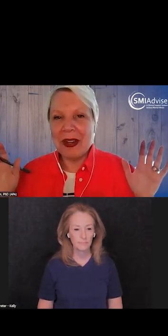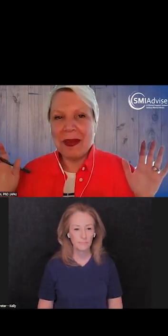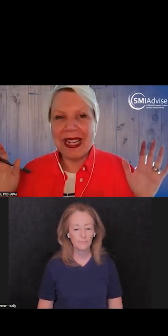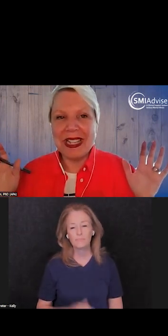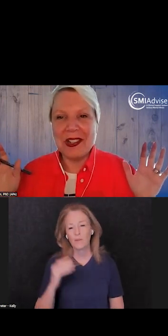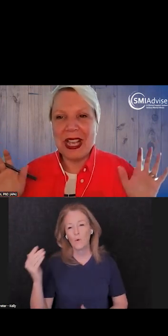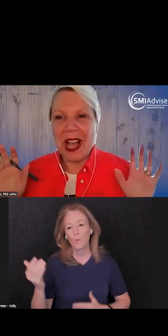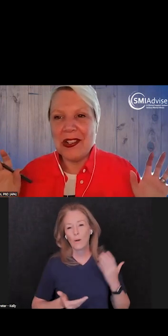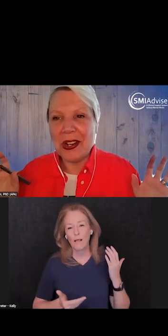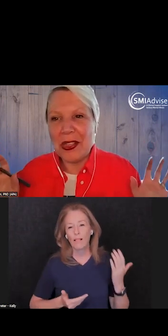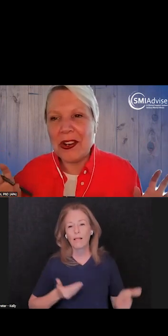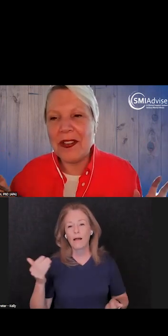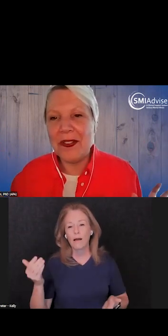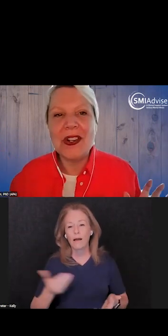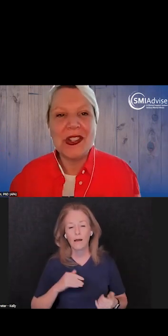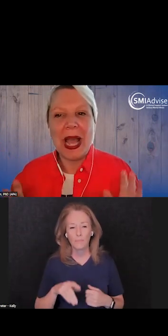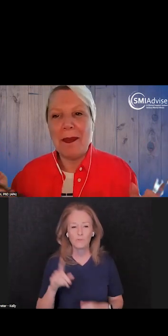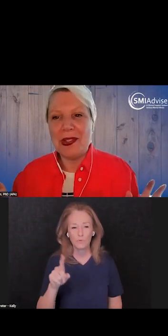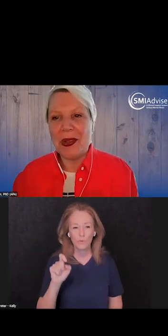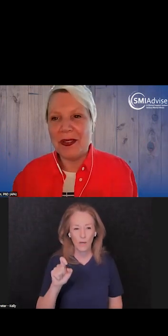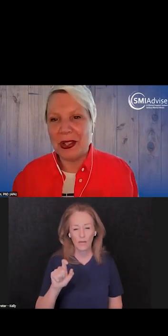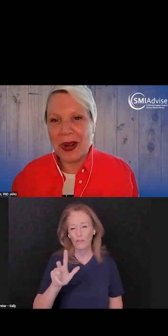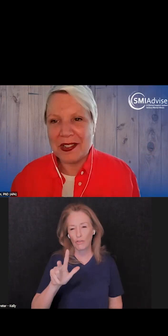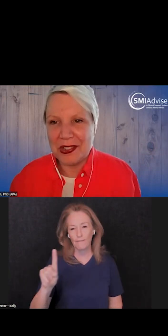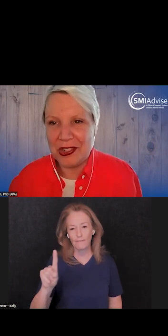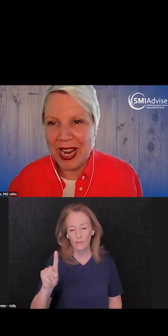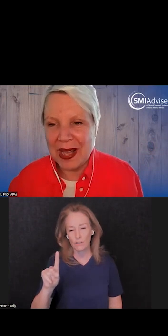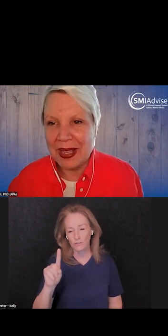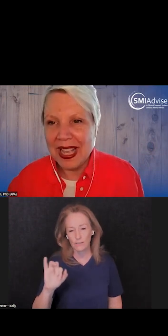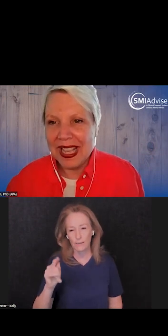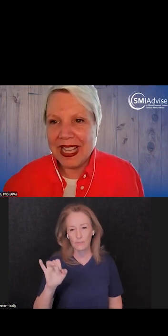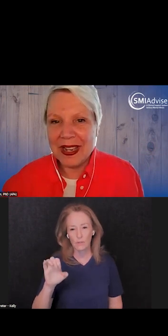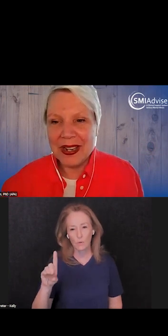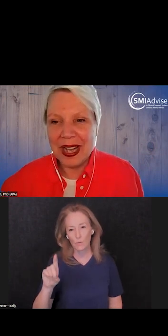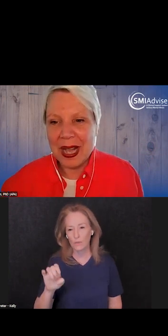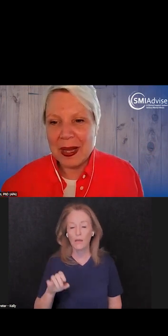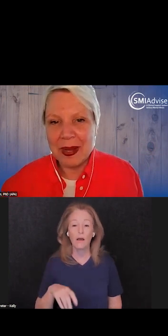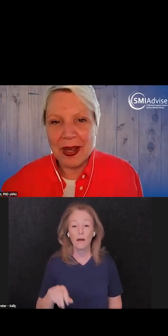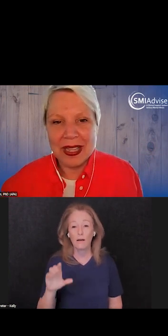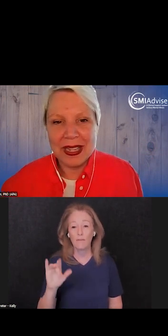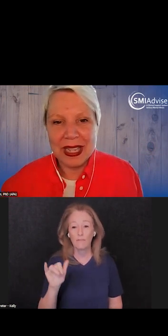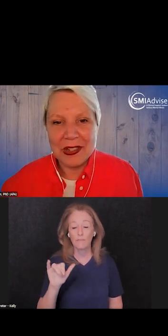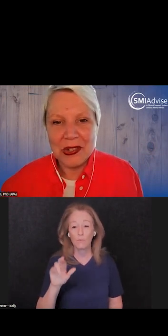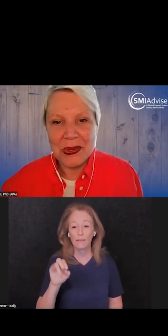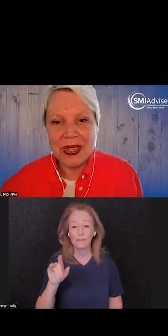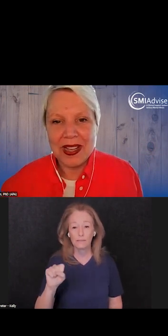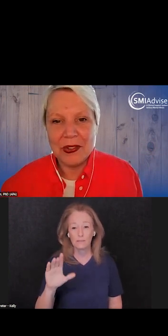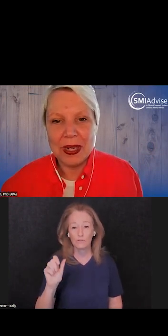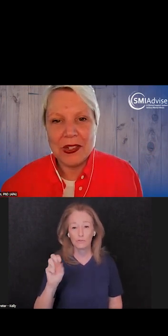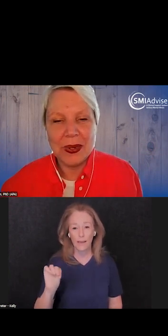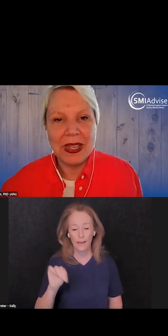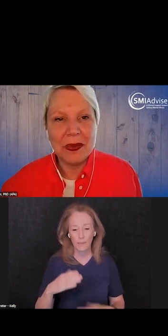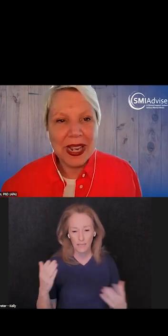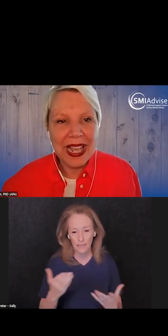Welcome everybody to the 131st episode of the Crisis Jam here in June